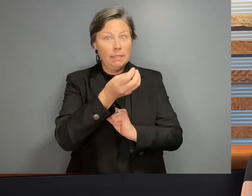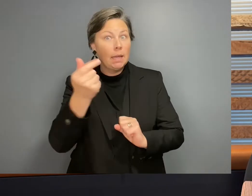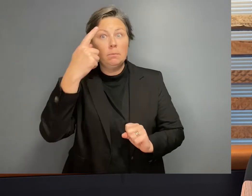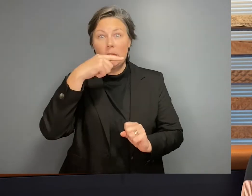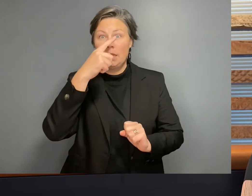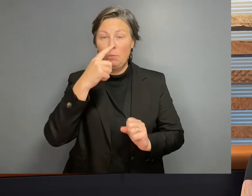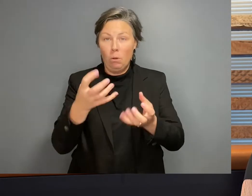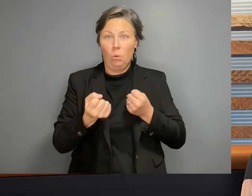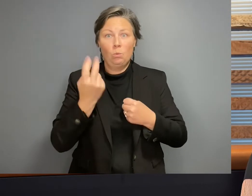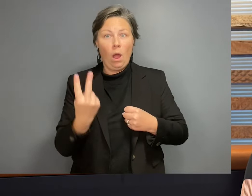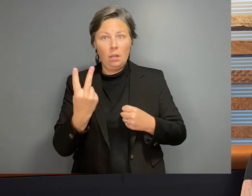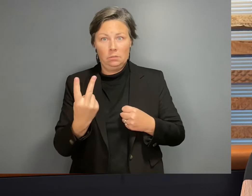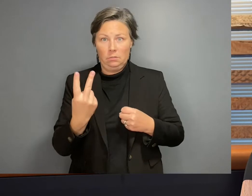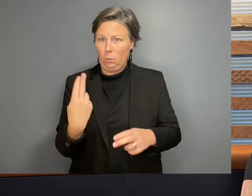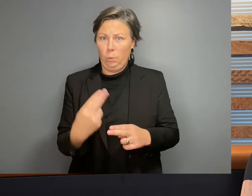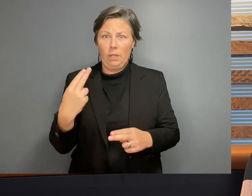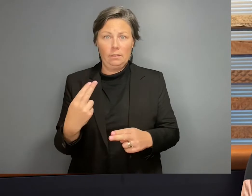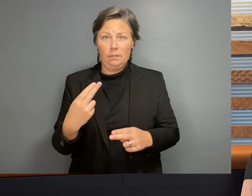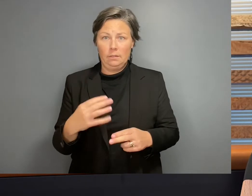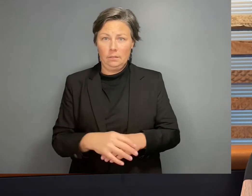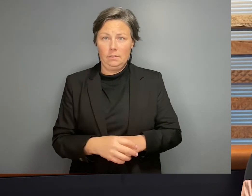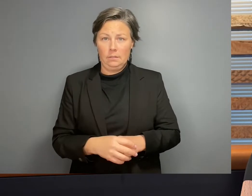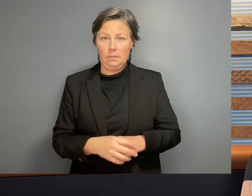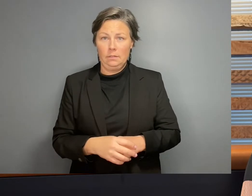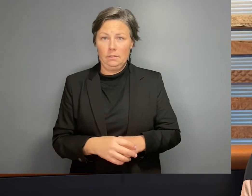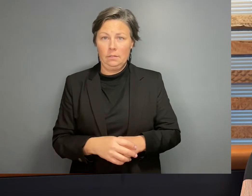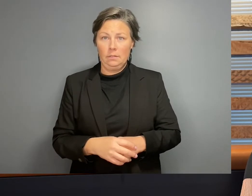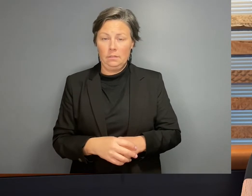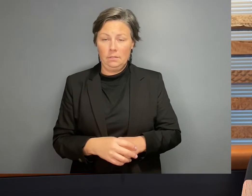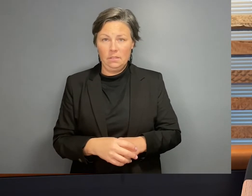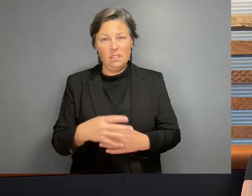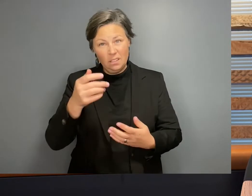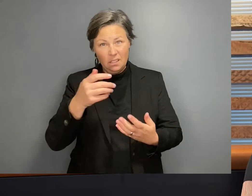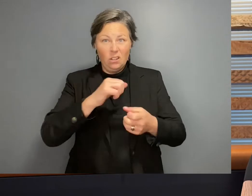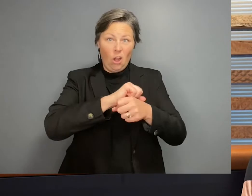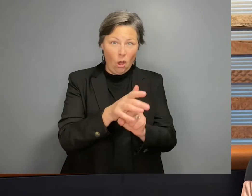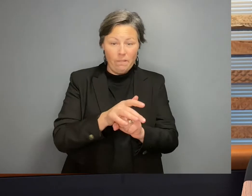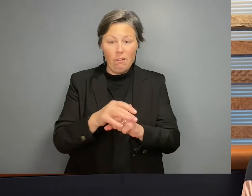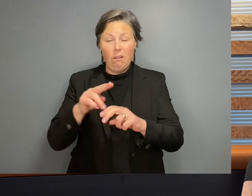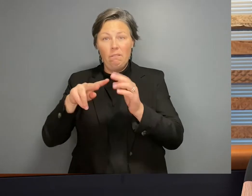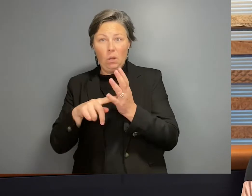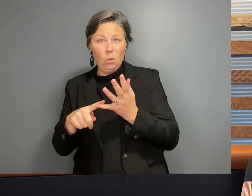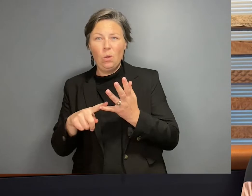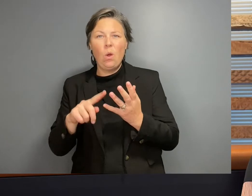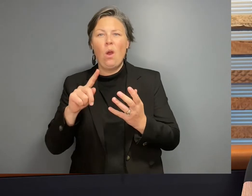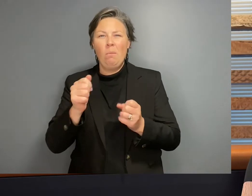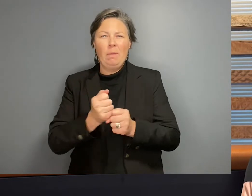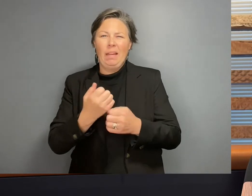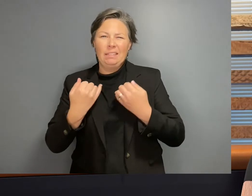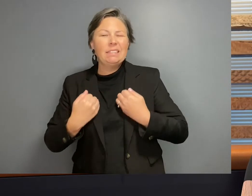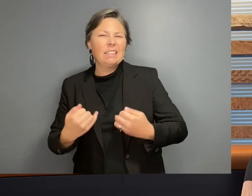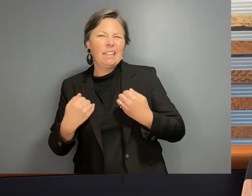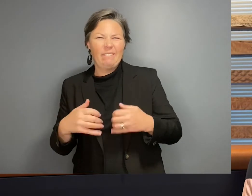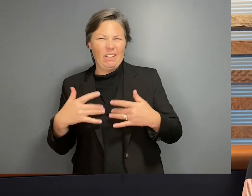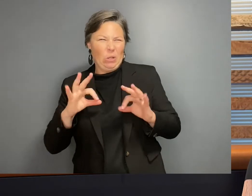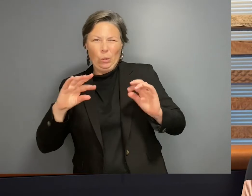quickly. Also, flu and COVID can make you feel very ordinary. So make sure you have basic supplies at home